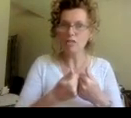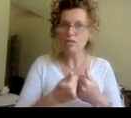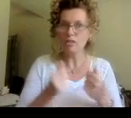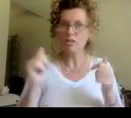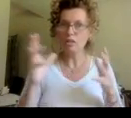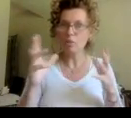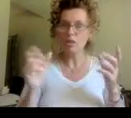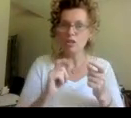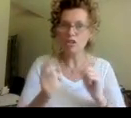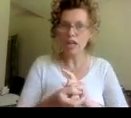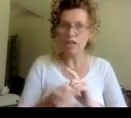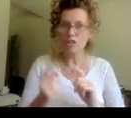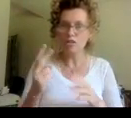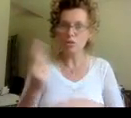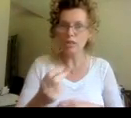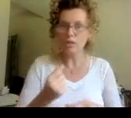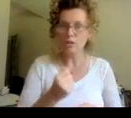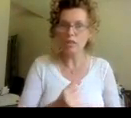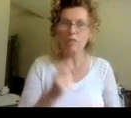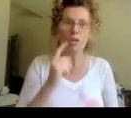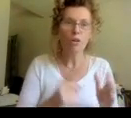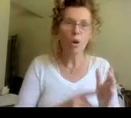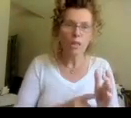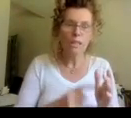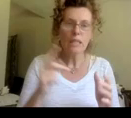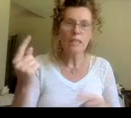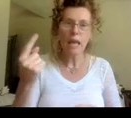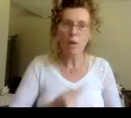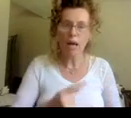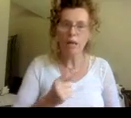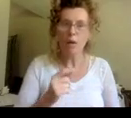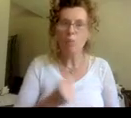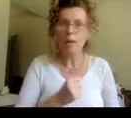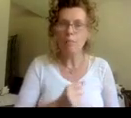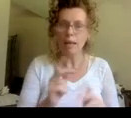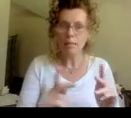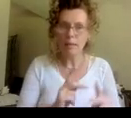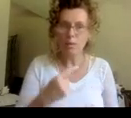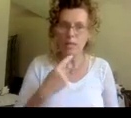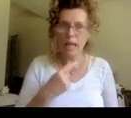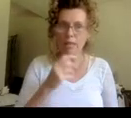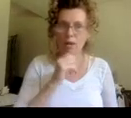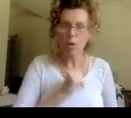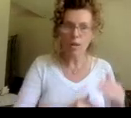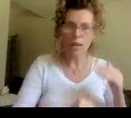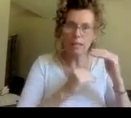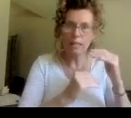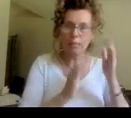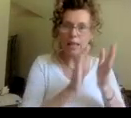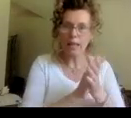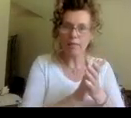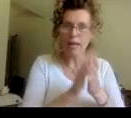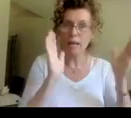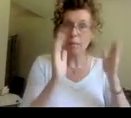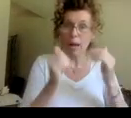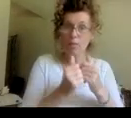Wow. If you notice, day one, we made people say their old limiting belief compared to their new one. You probably